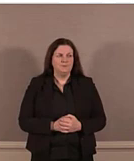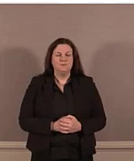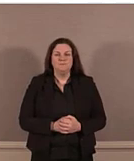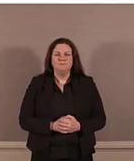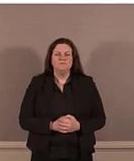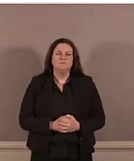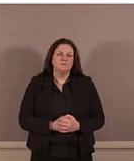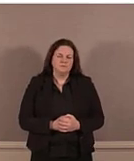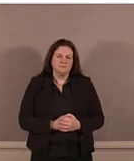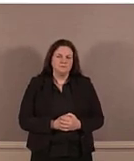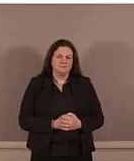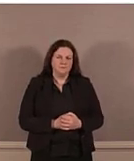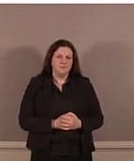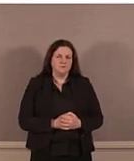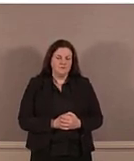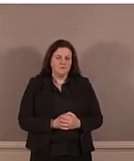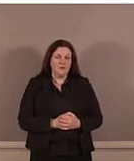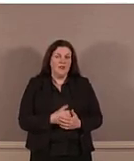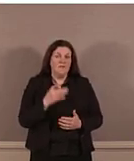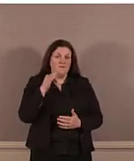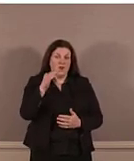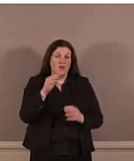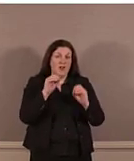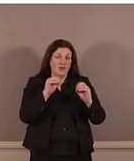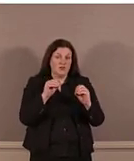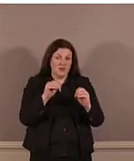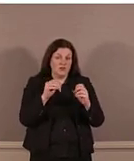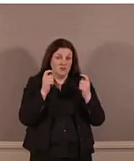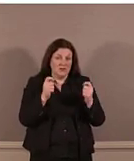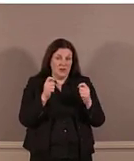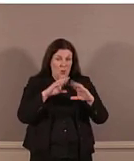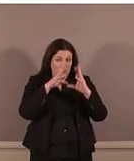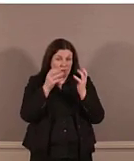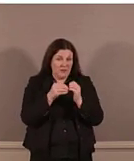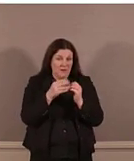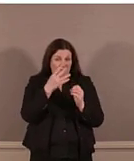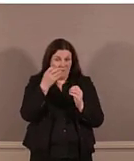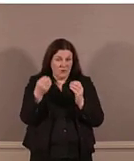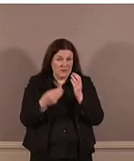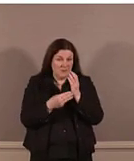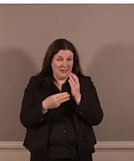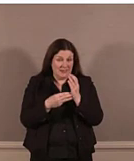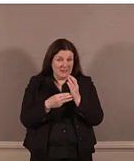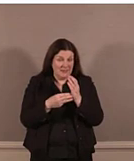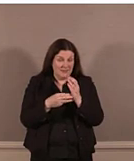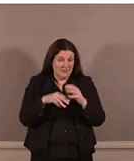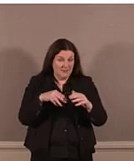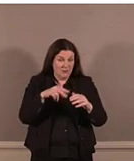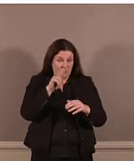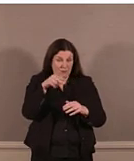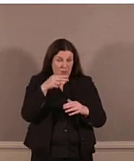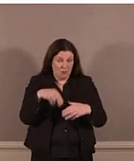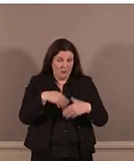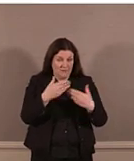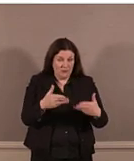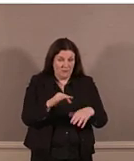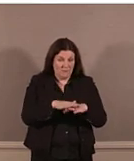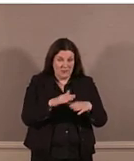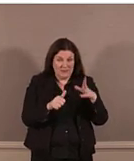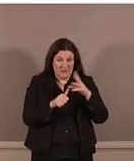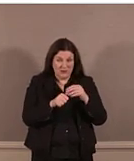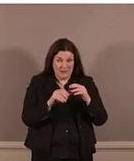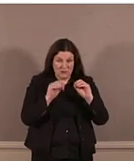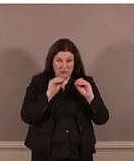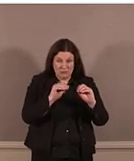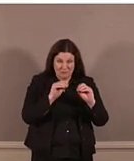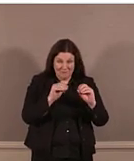and training funds in the region of 40 million provision in specialist training providers.